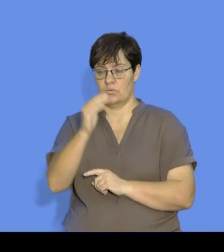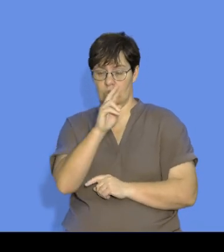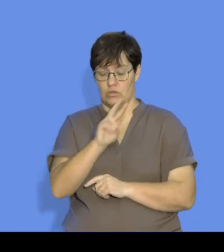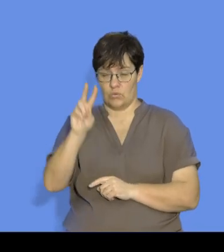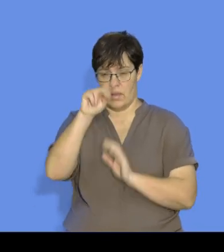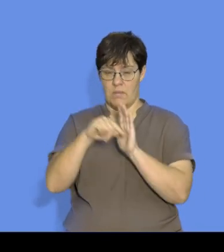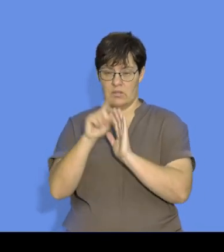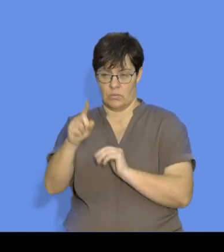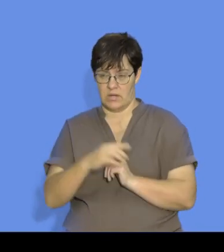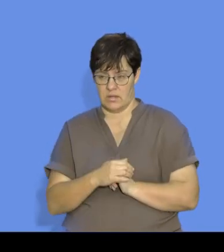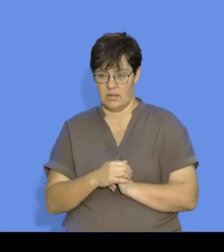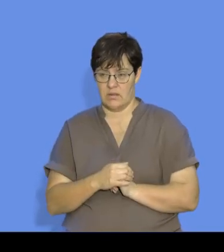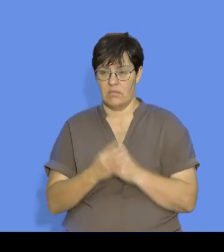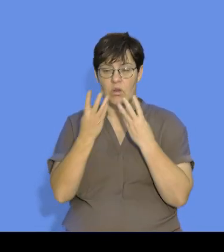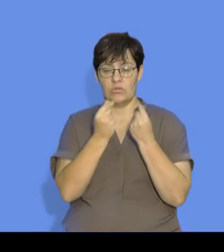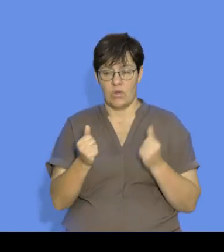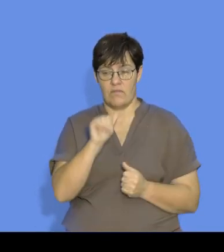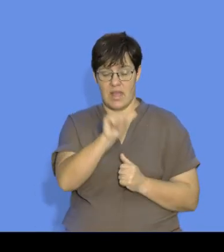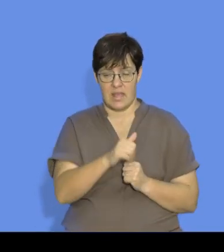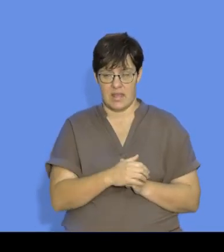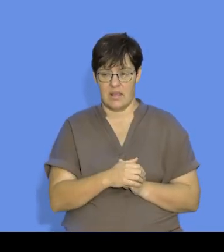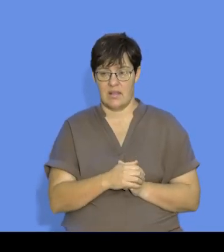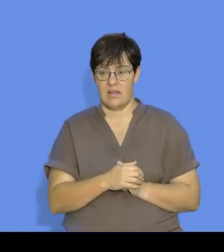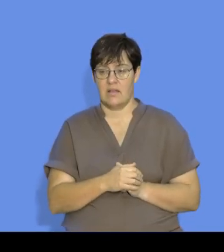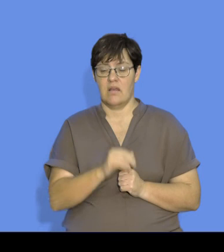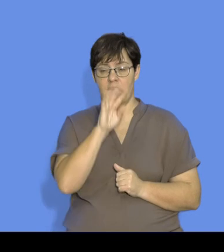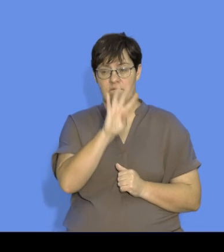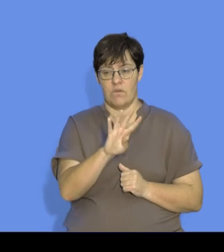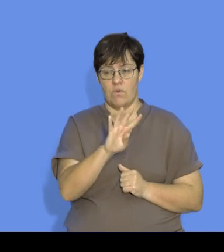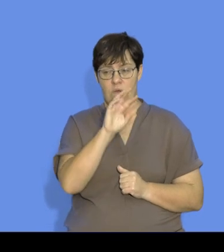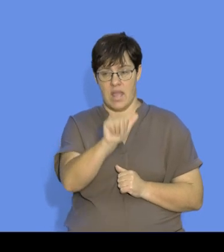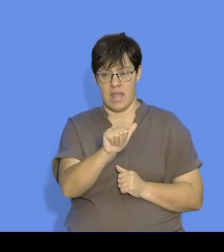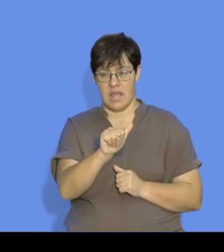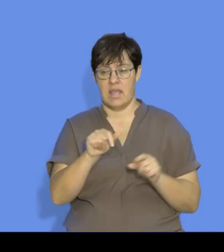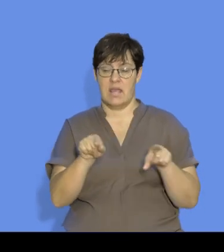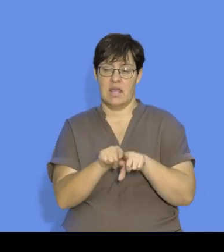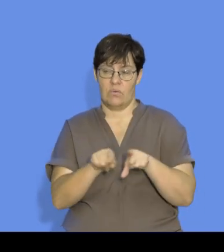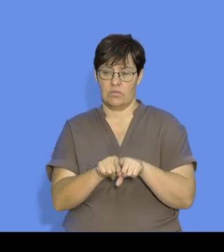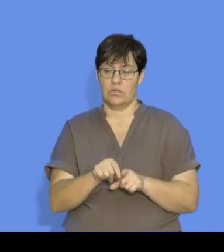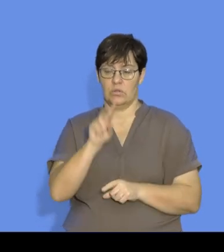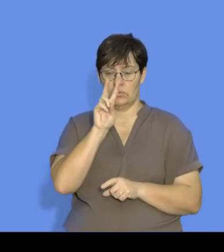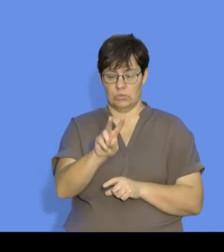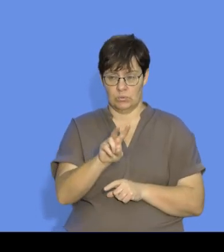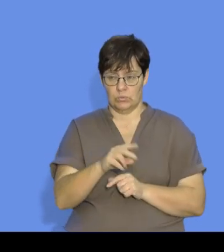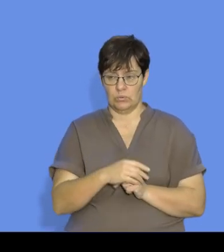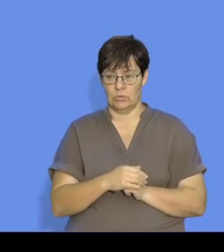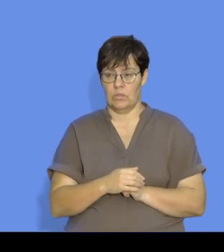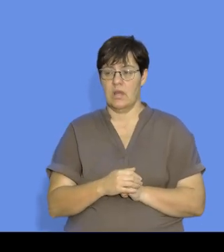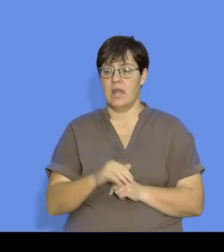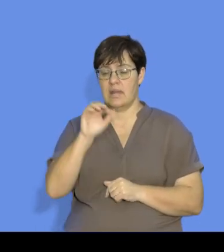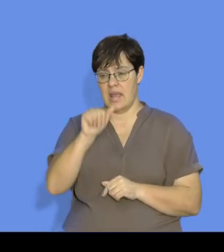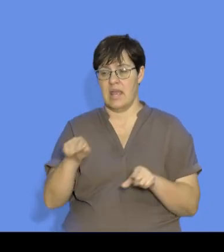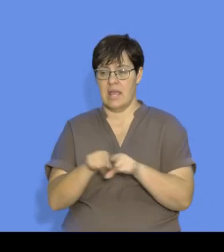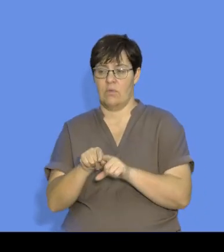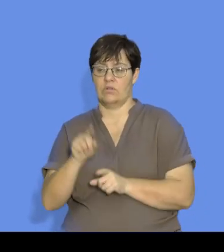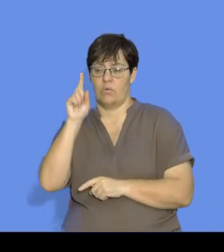2 all squared minus 1. If you solve for your a here, it will be 4, a is equals to 2, and